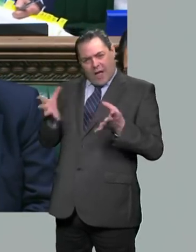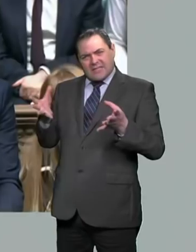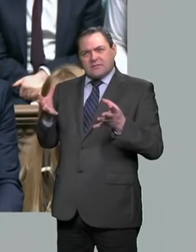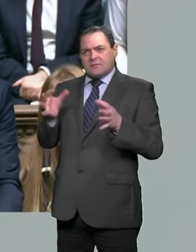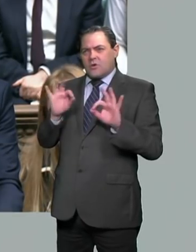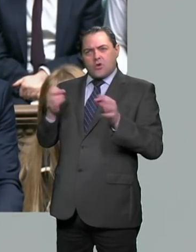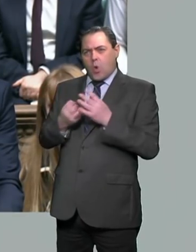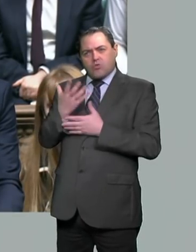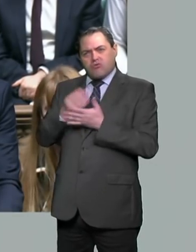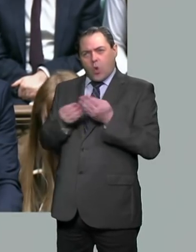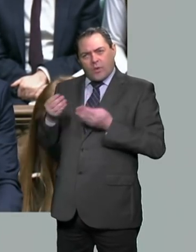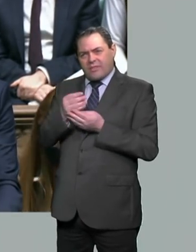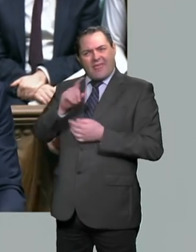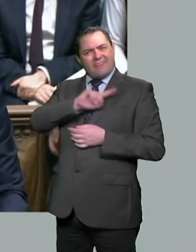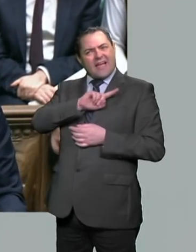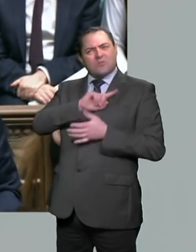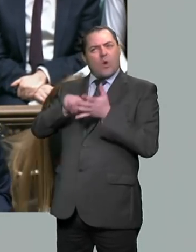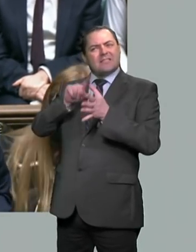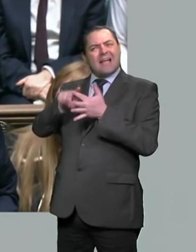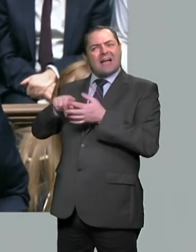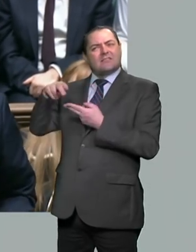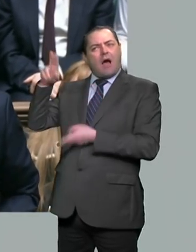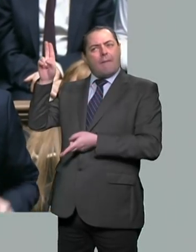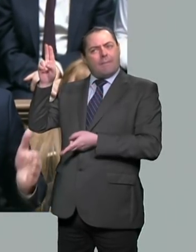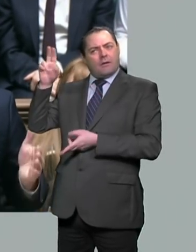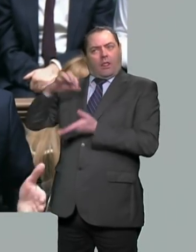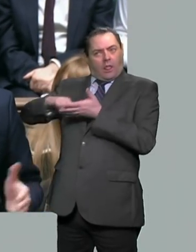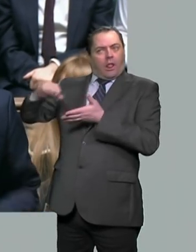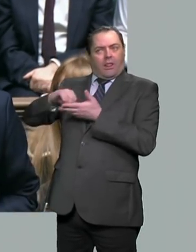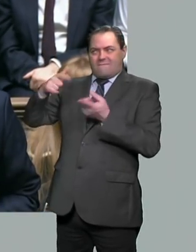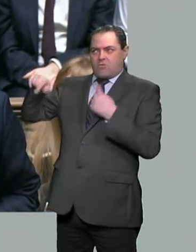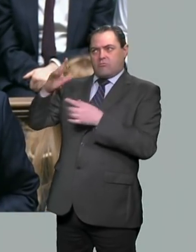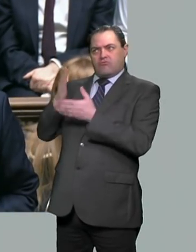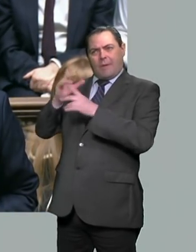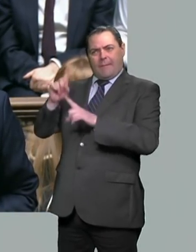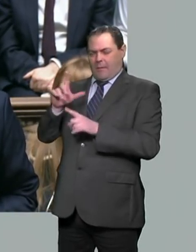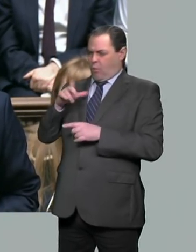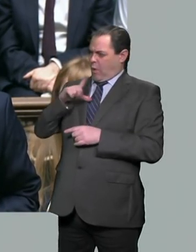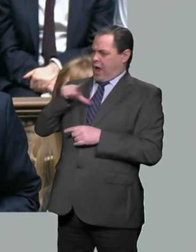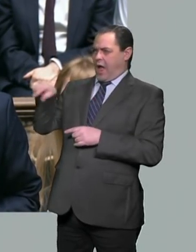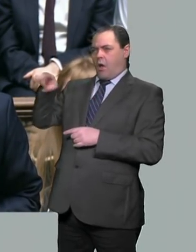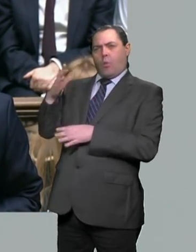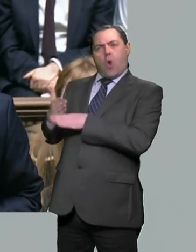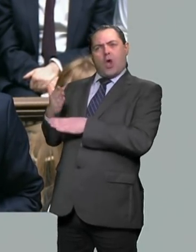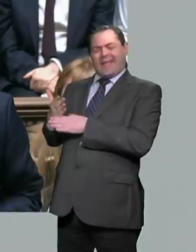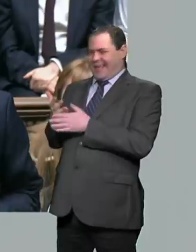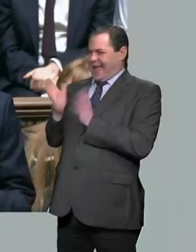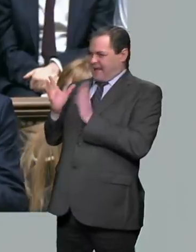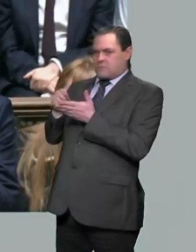explain why we have high taxes, but they don't explain why it's always working people that are asked to pay